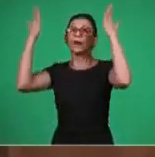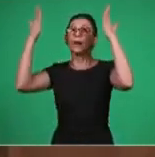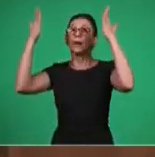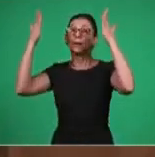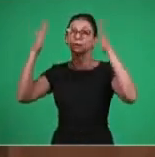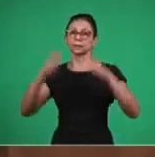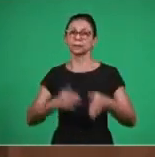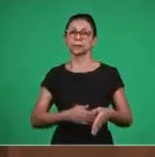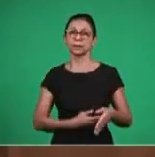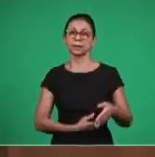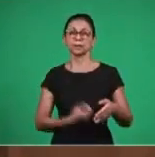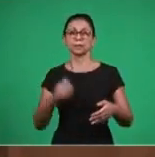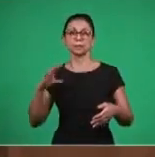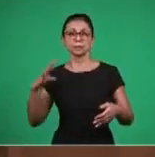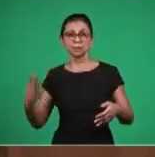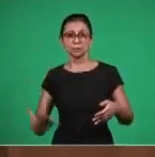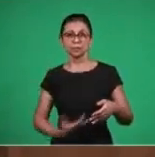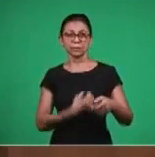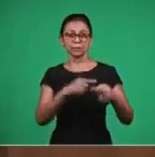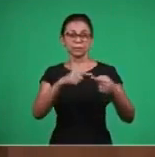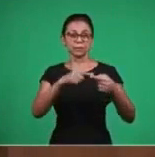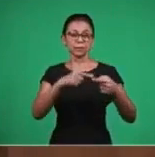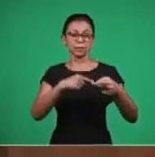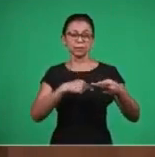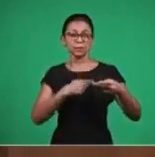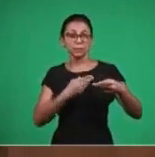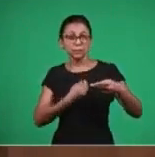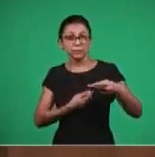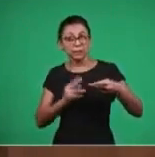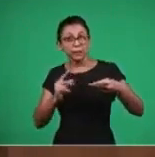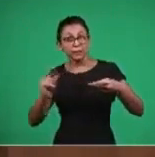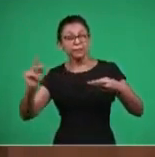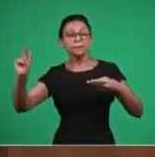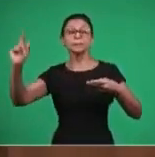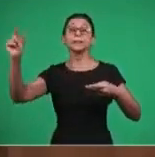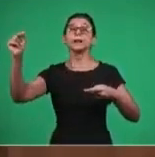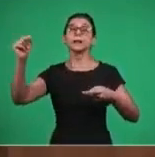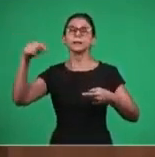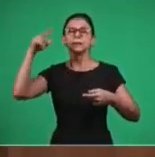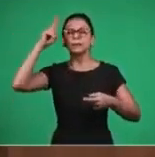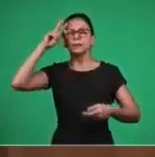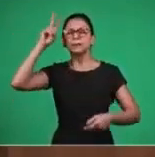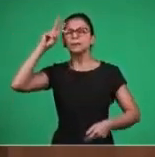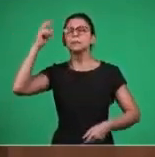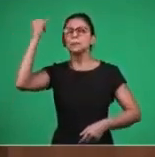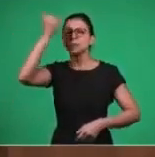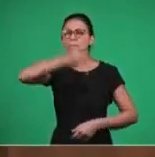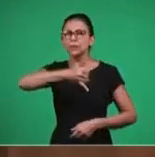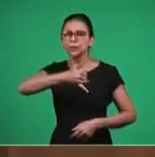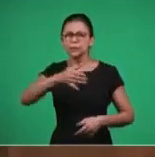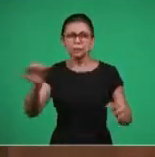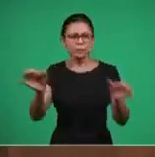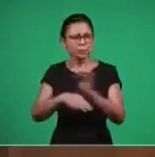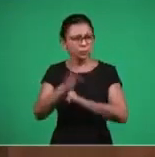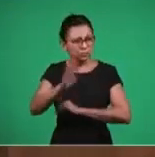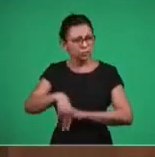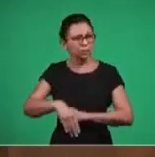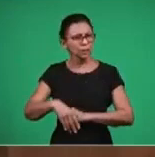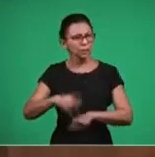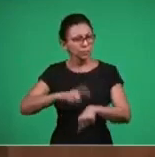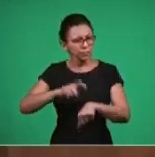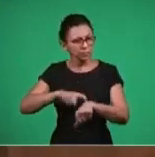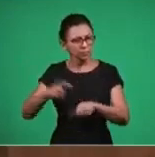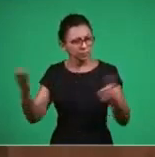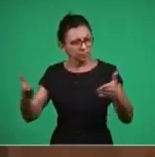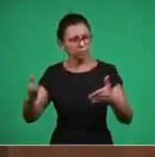salvation of eternal life, that feast that I said was going to happen, what I said that was going to happen, now everything is ready.